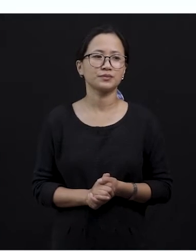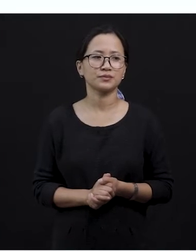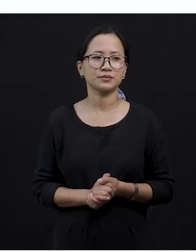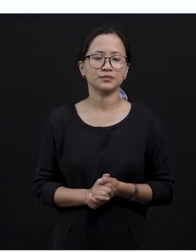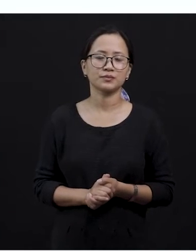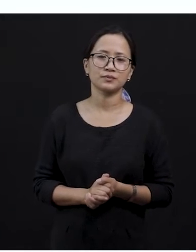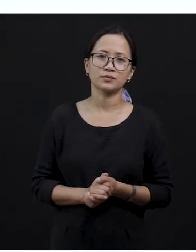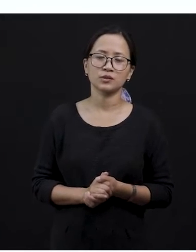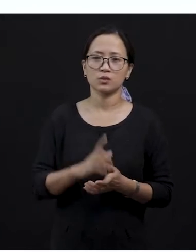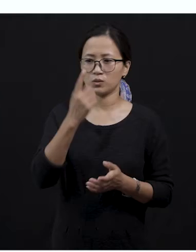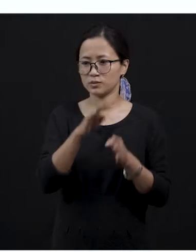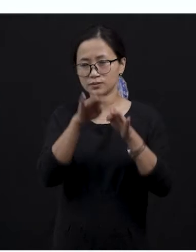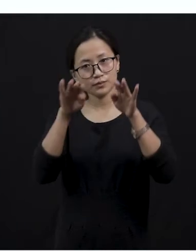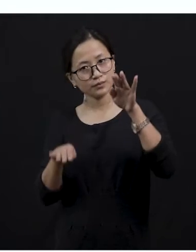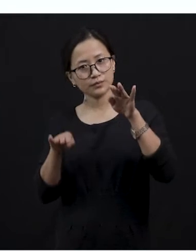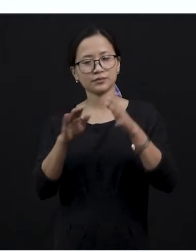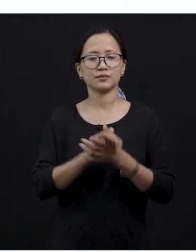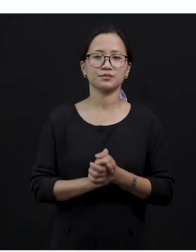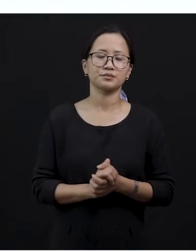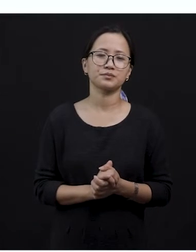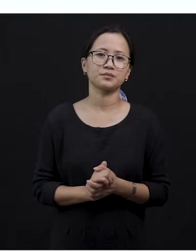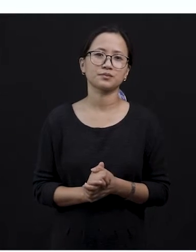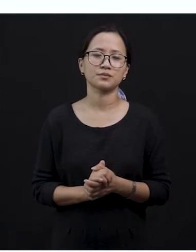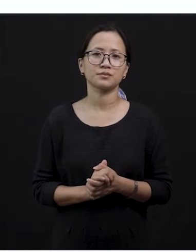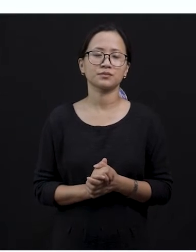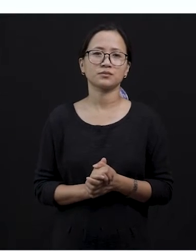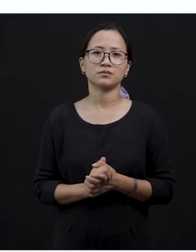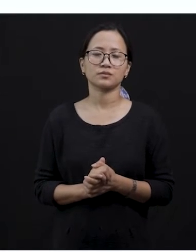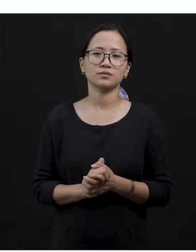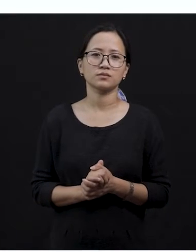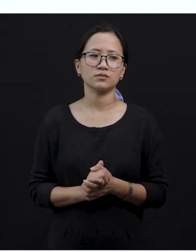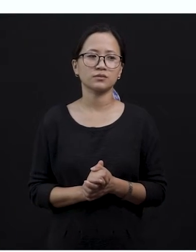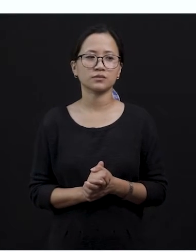is tilted because one is heavier than the other, isn't it?